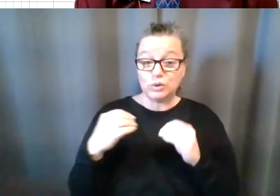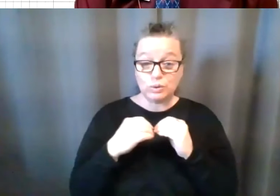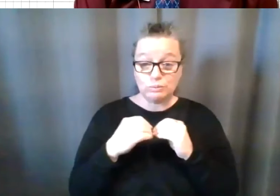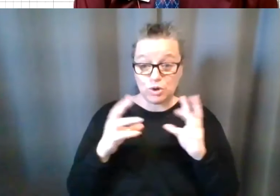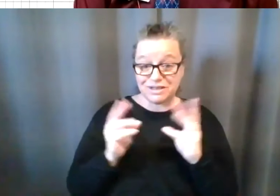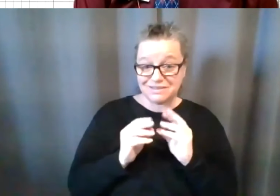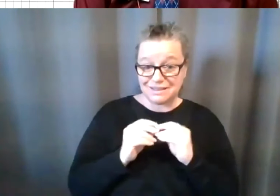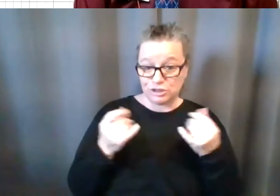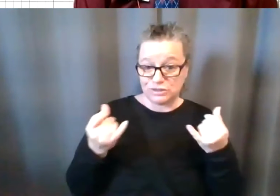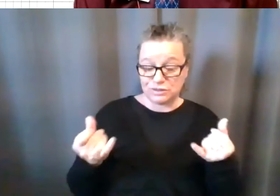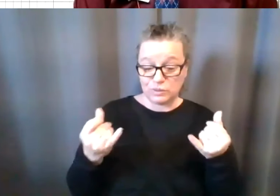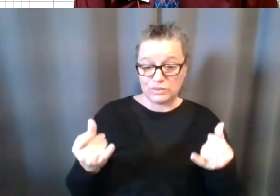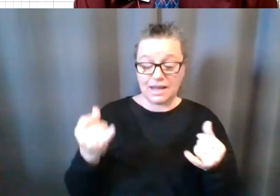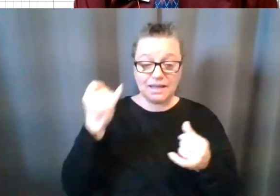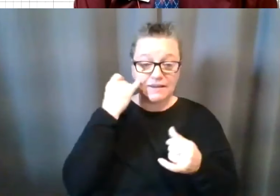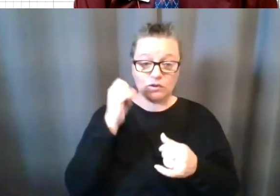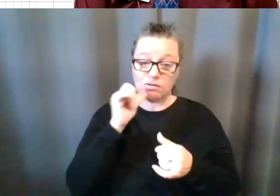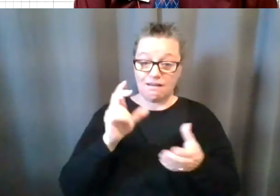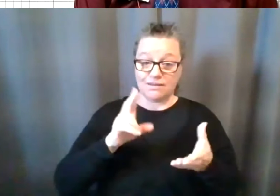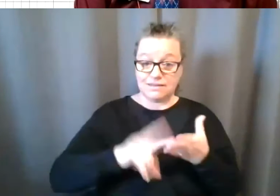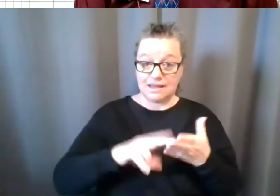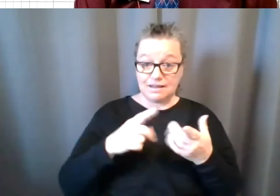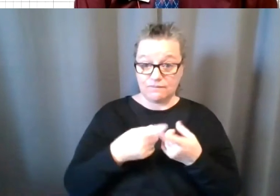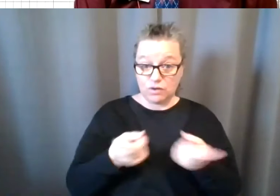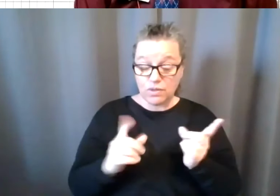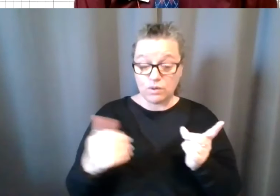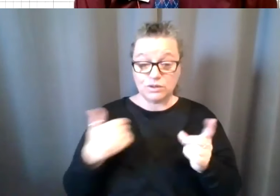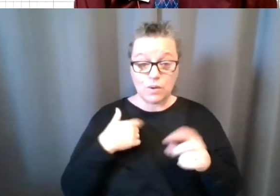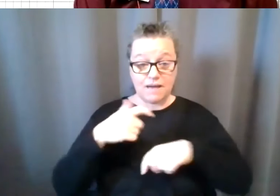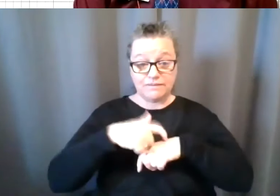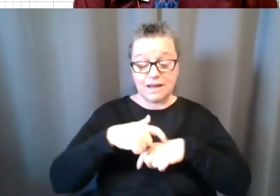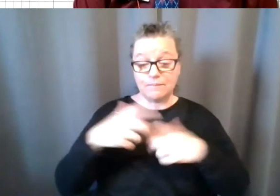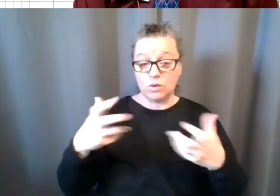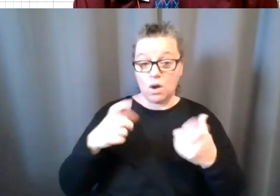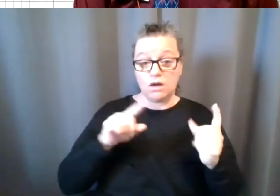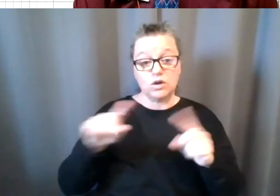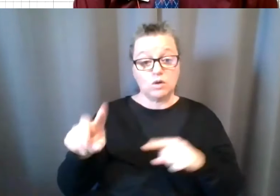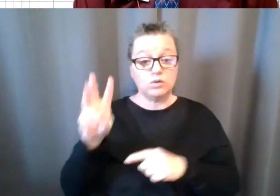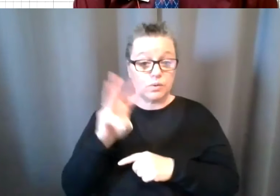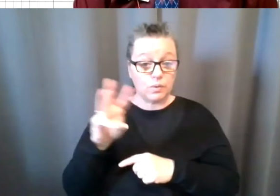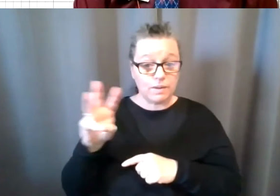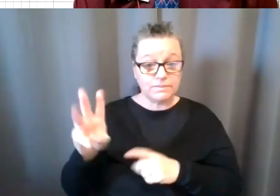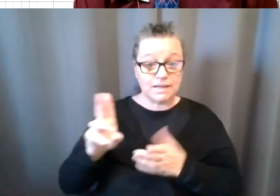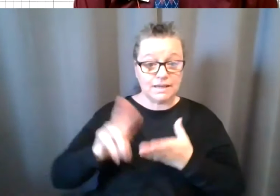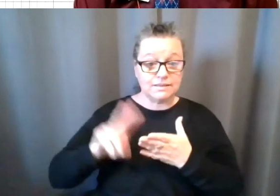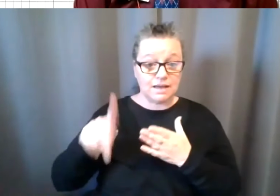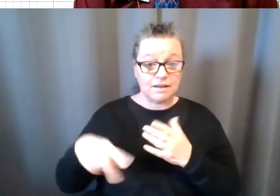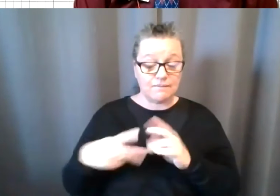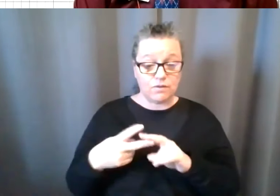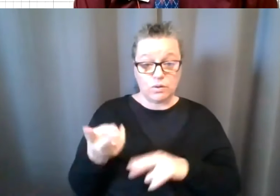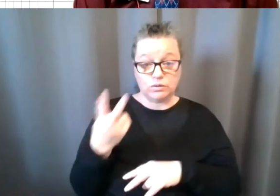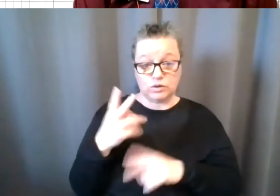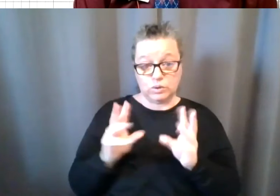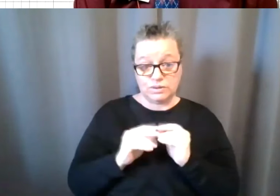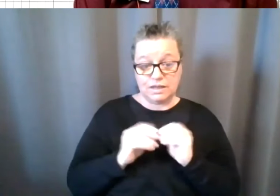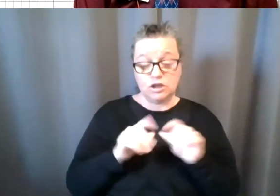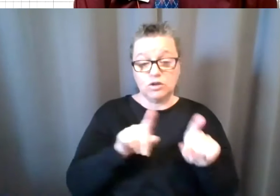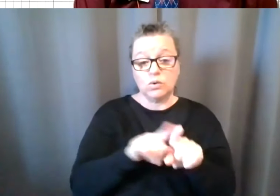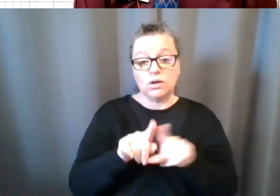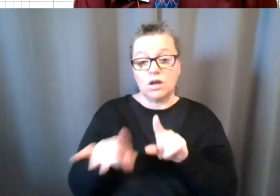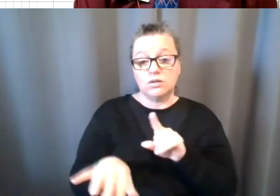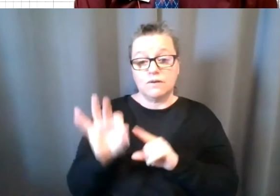today, so if you're not signed up for those and have time and would like to, go out to our website, sign up for those 2 sessions. You can also find